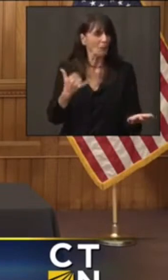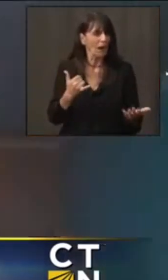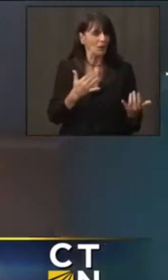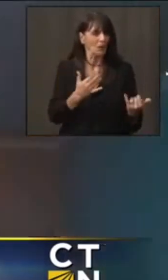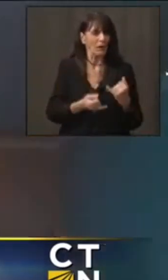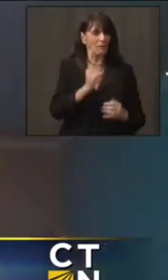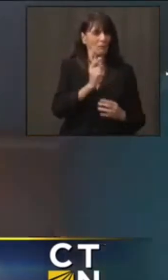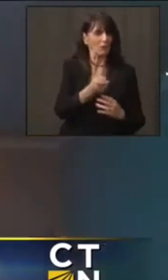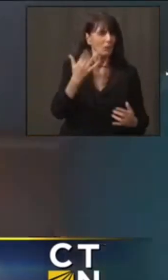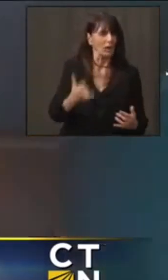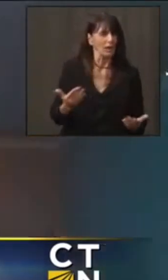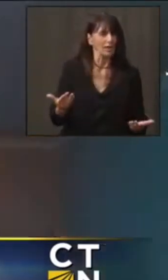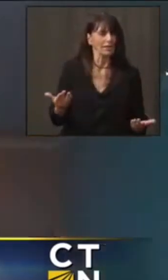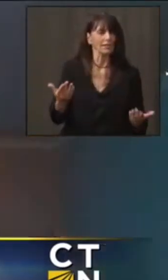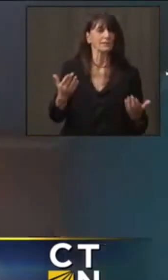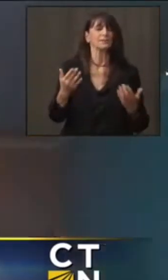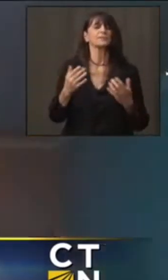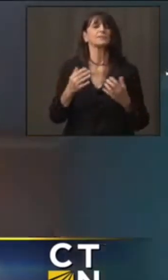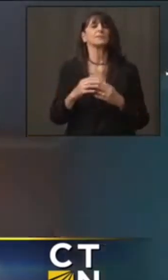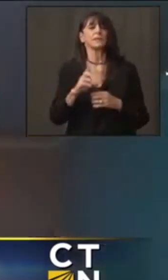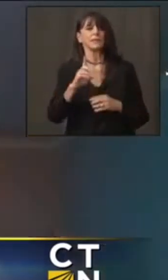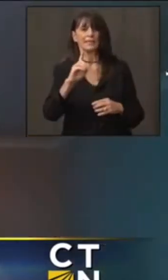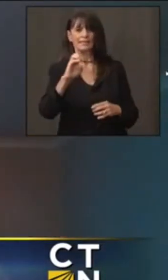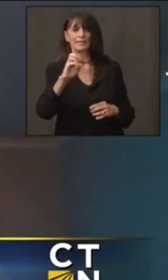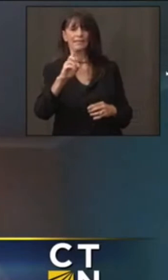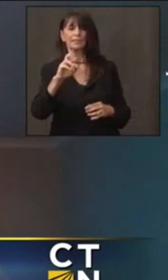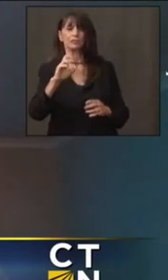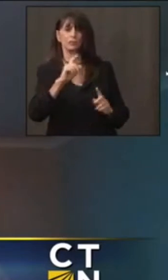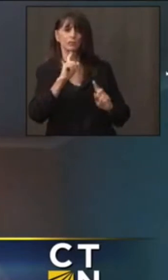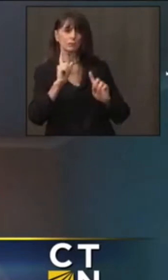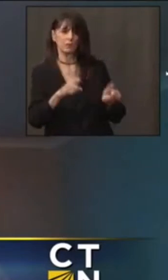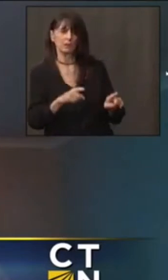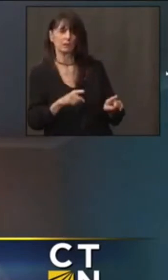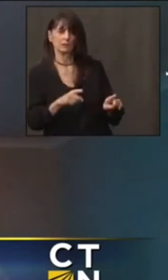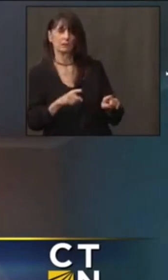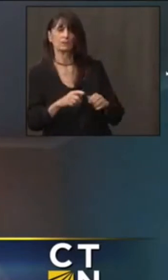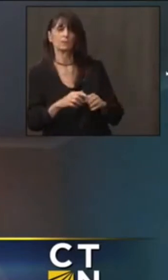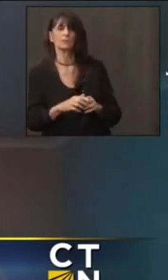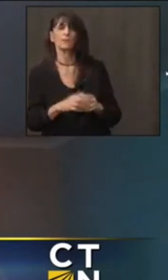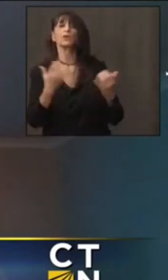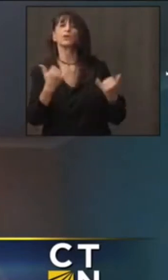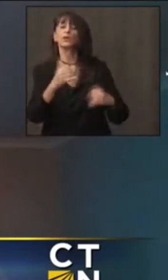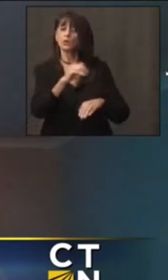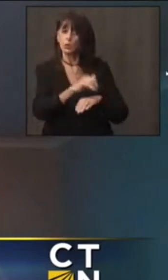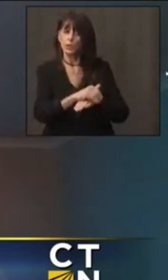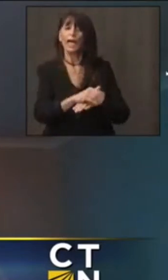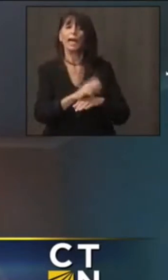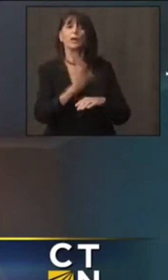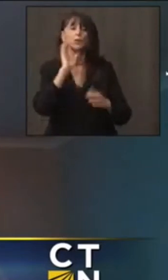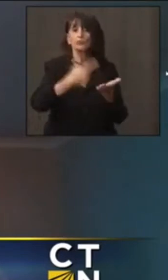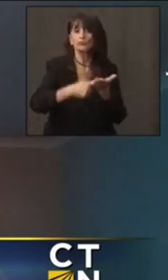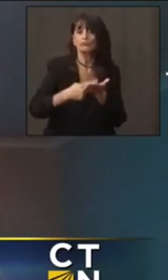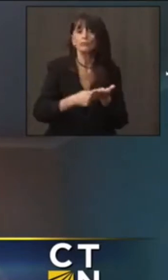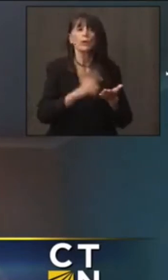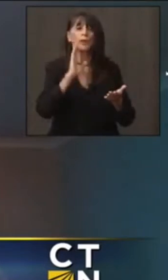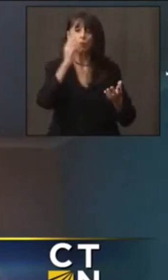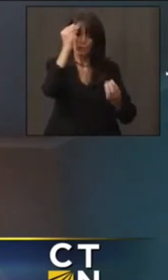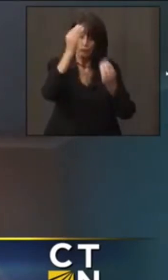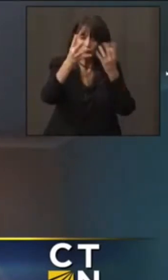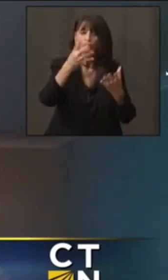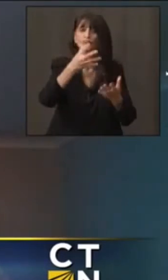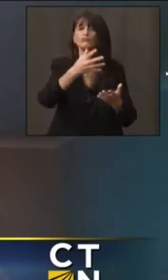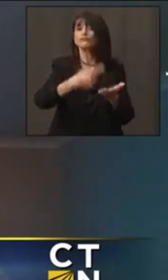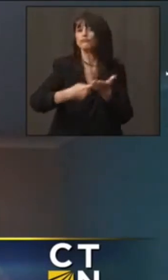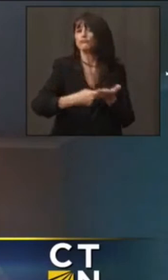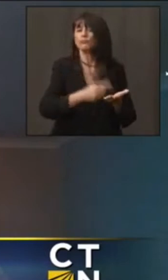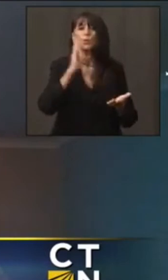Right. They are going to be offering their input tonight and before the plan is submitted.